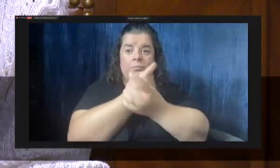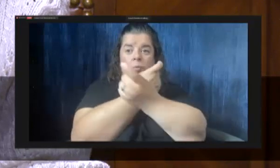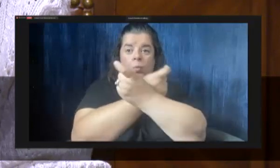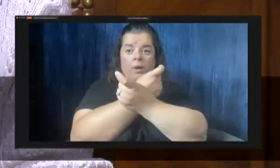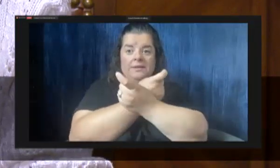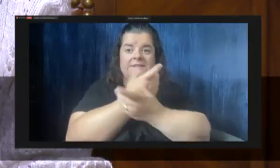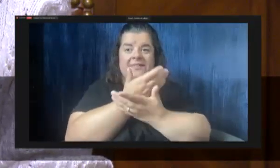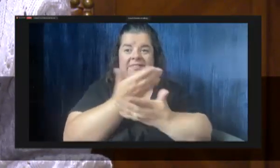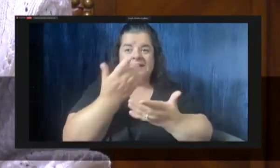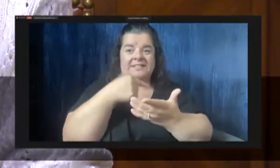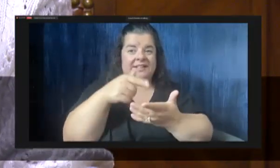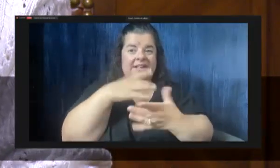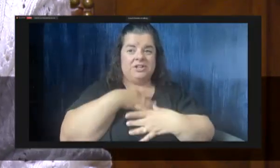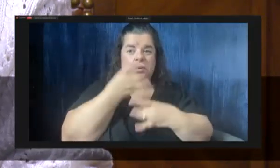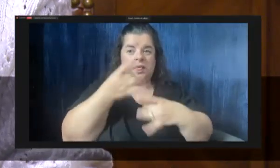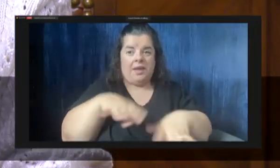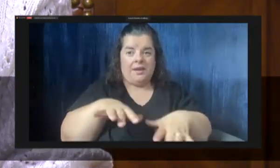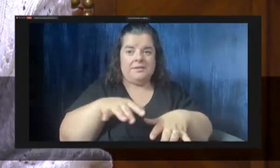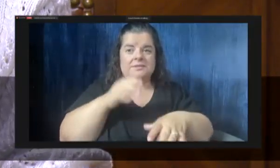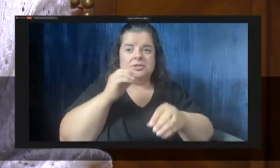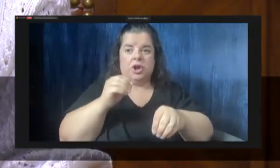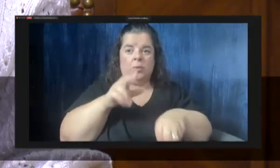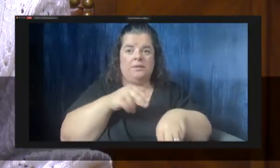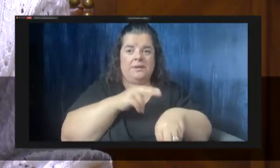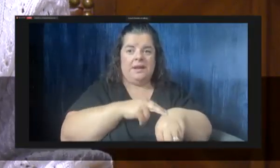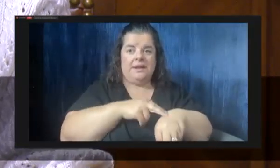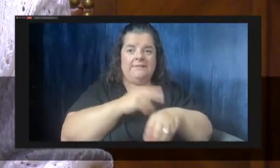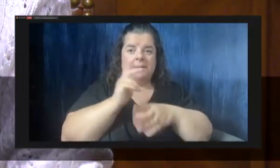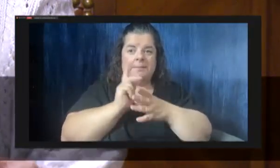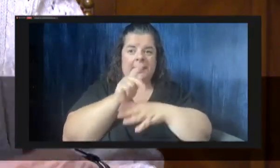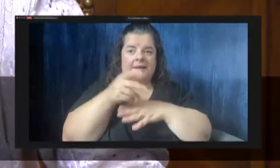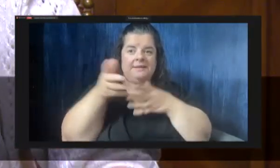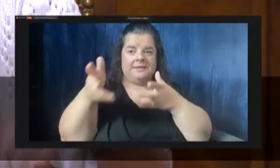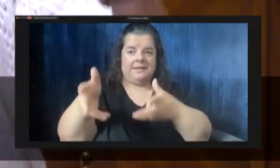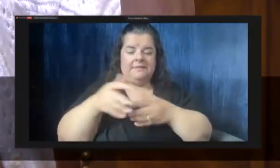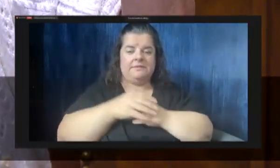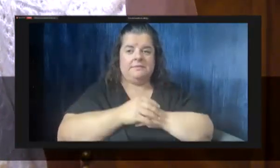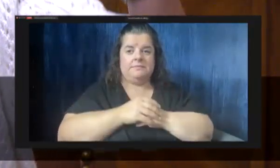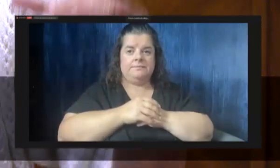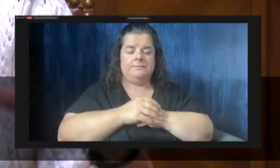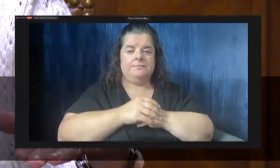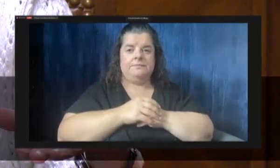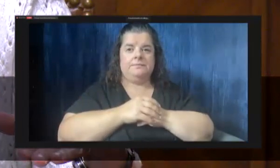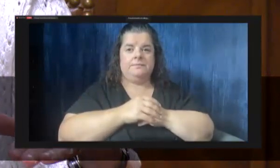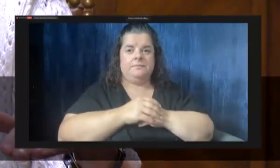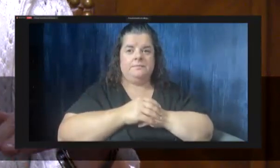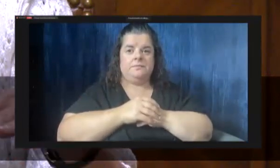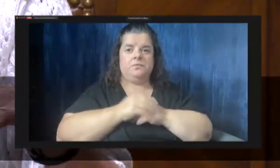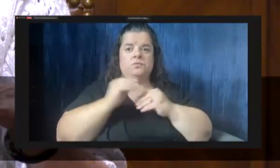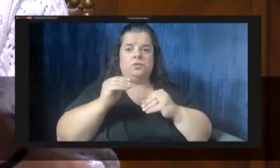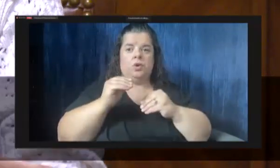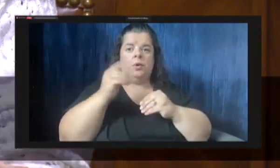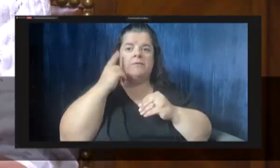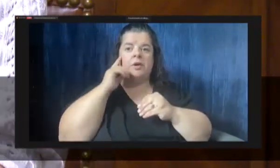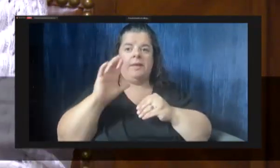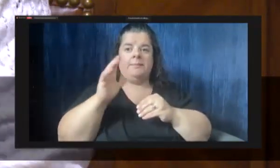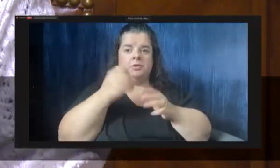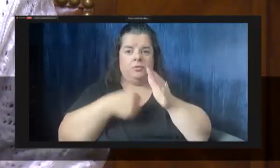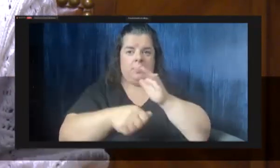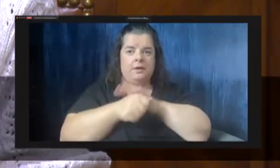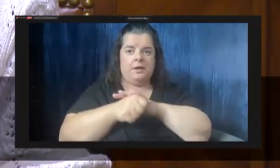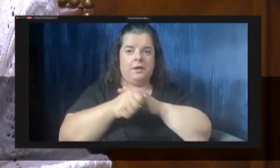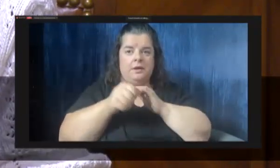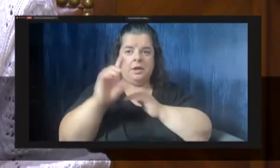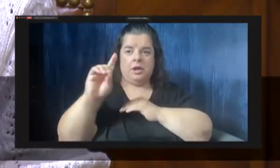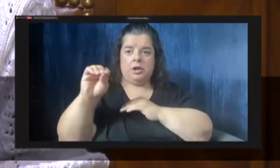like. There's no native plants left. And there's nowhere for them to hide. When a doe drops a fawn,